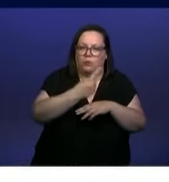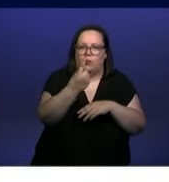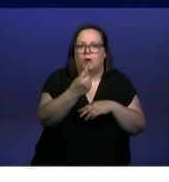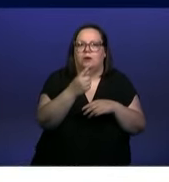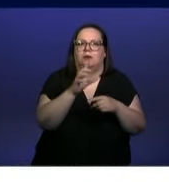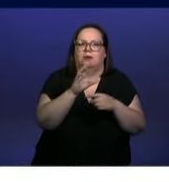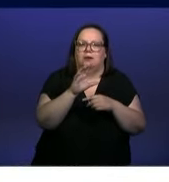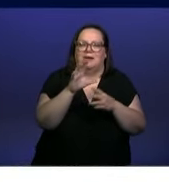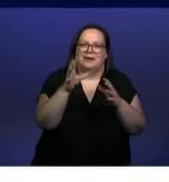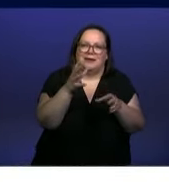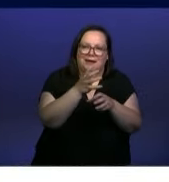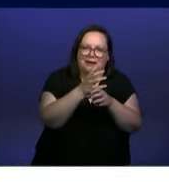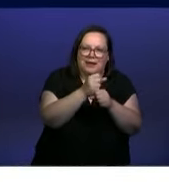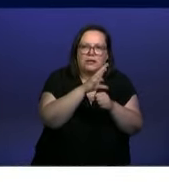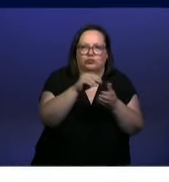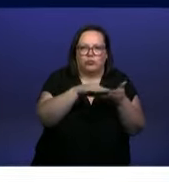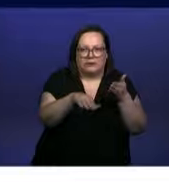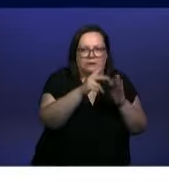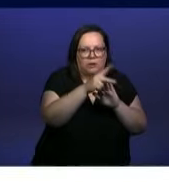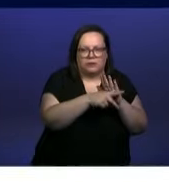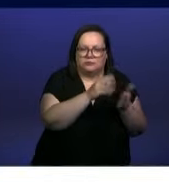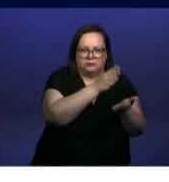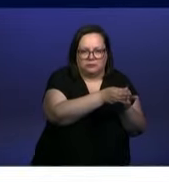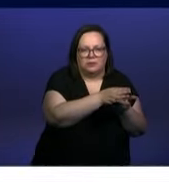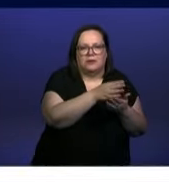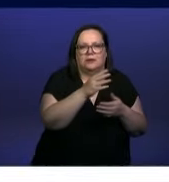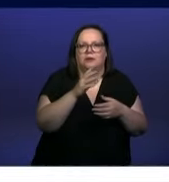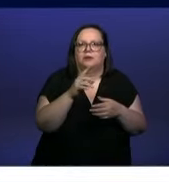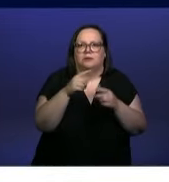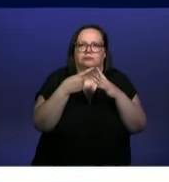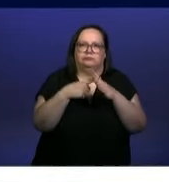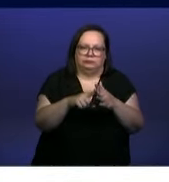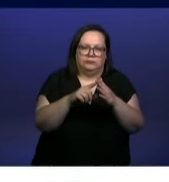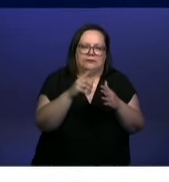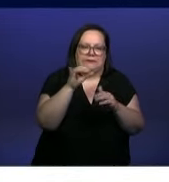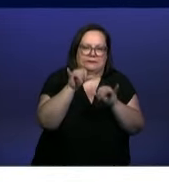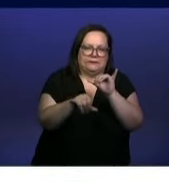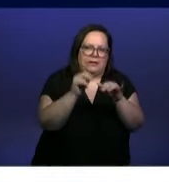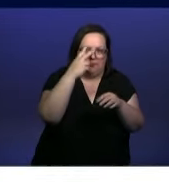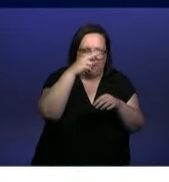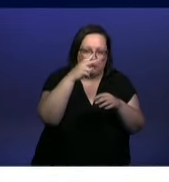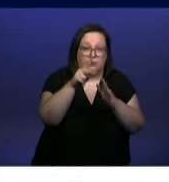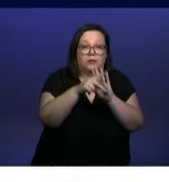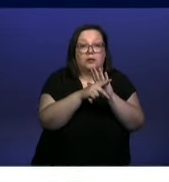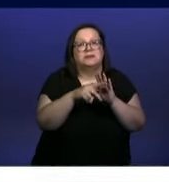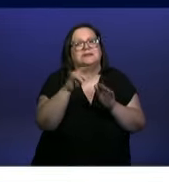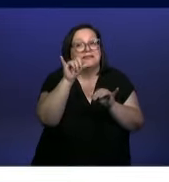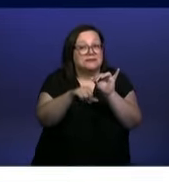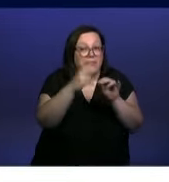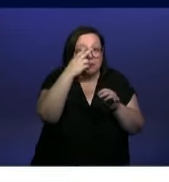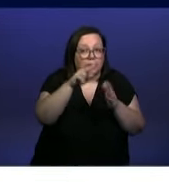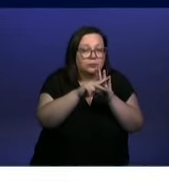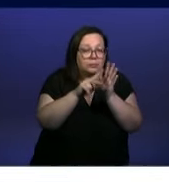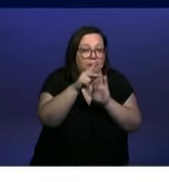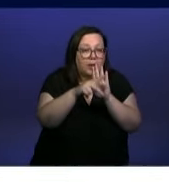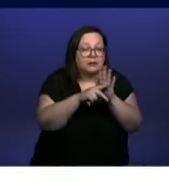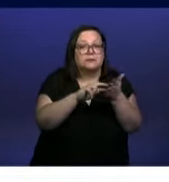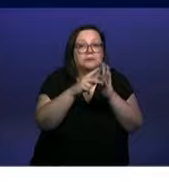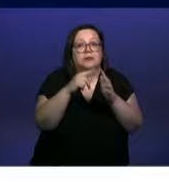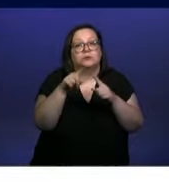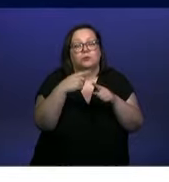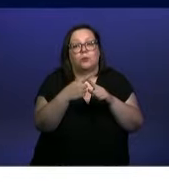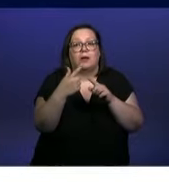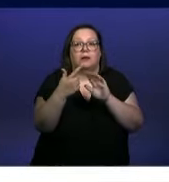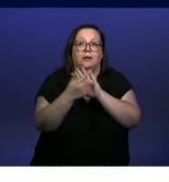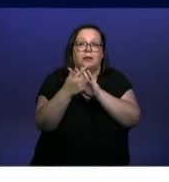policy. And then, so for the people, the stay in Mexico policy means that when illegal immigrants come and they give their cockamamie excuse